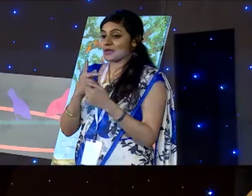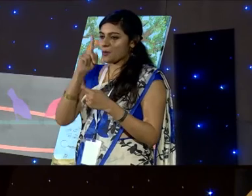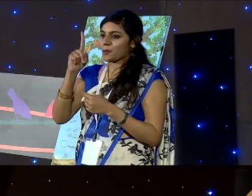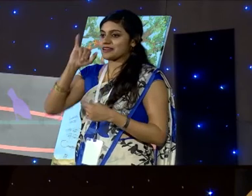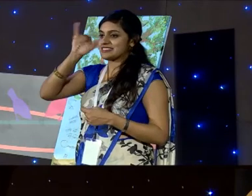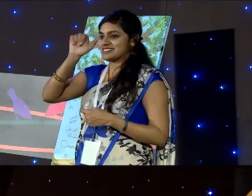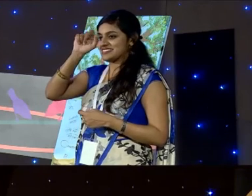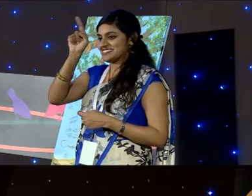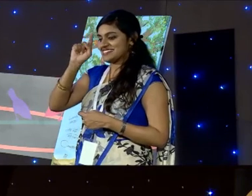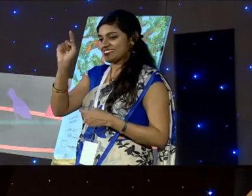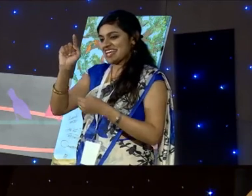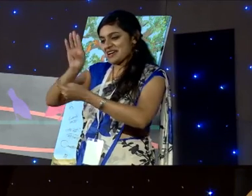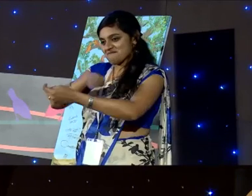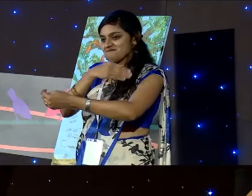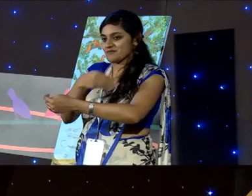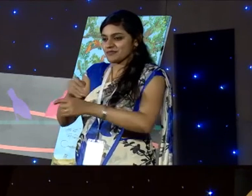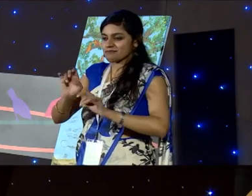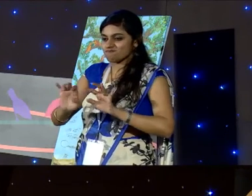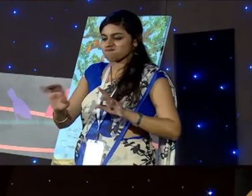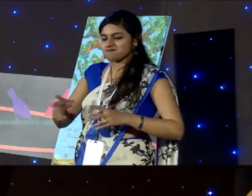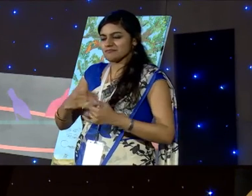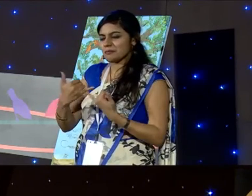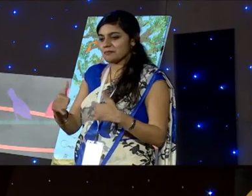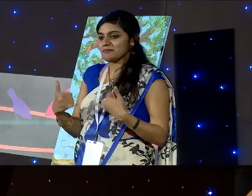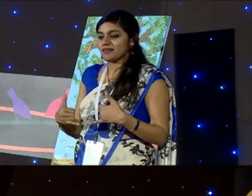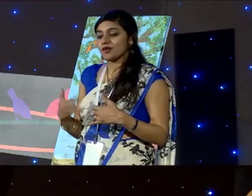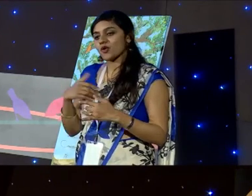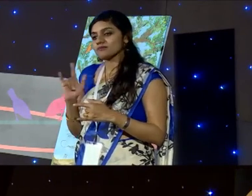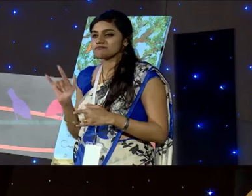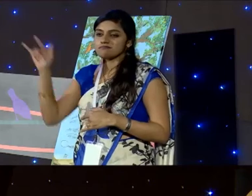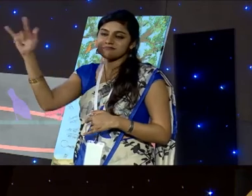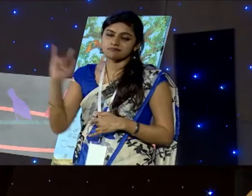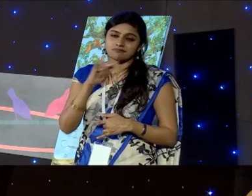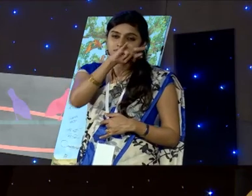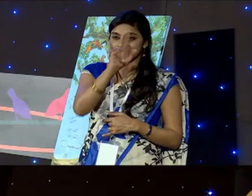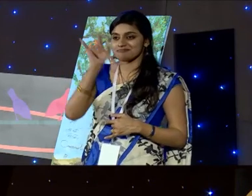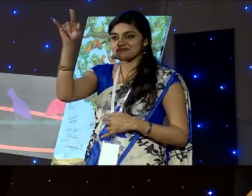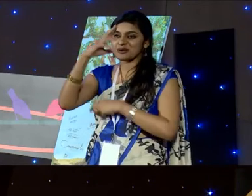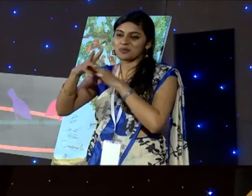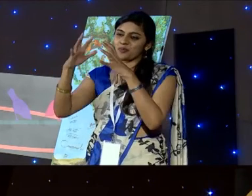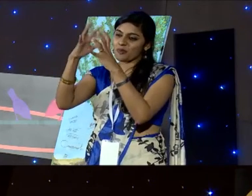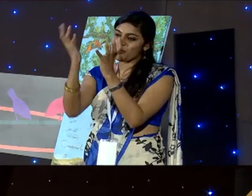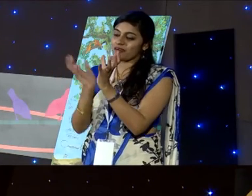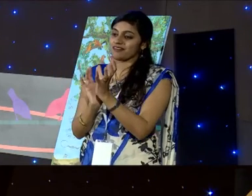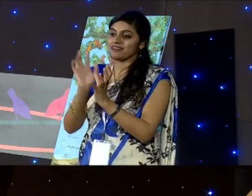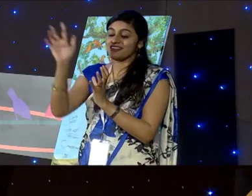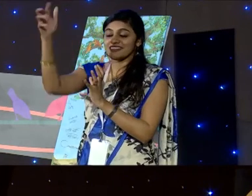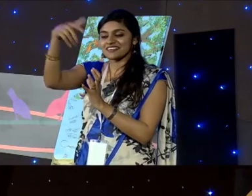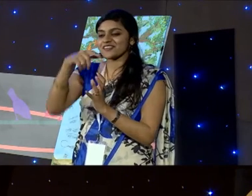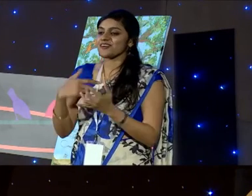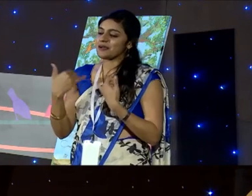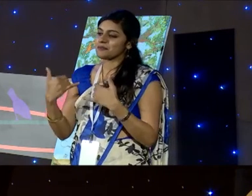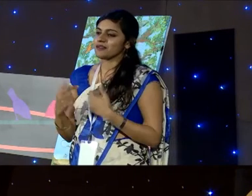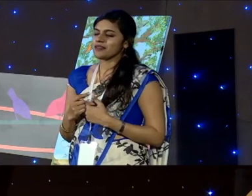jazz keyboards, and he goes around the world performing because whenever he hears one jazz song,